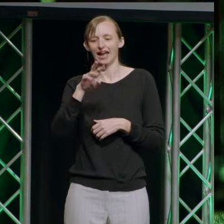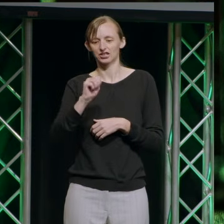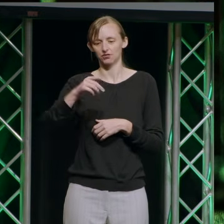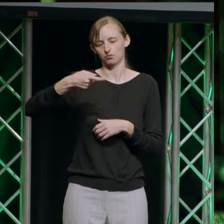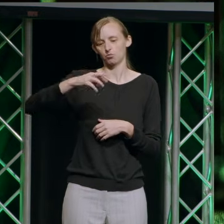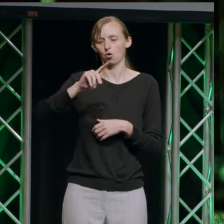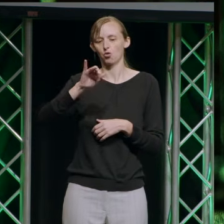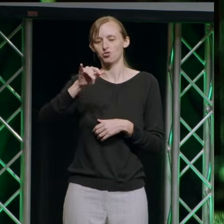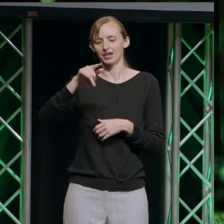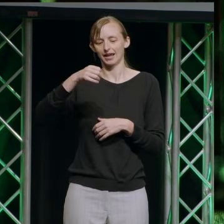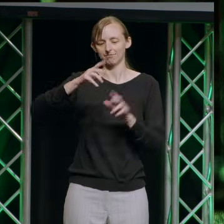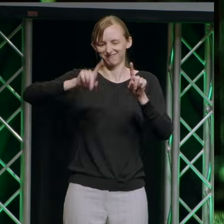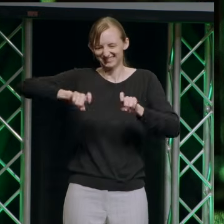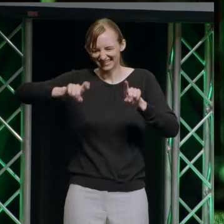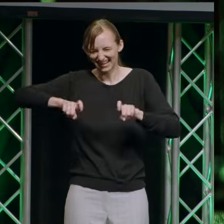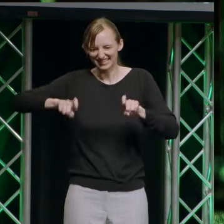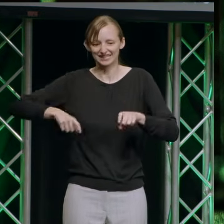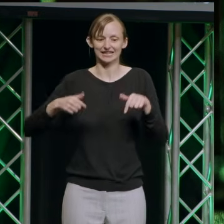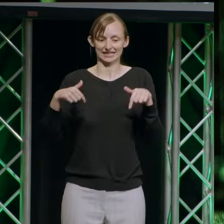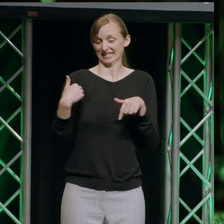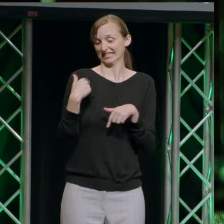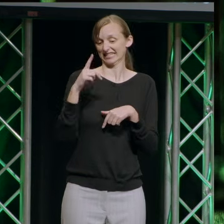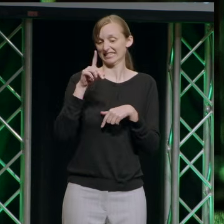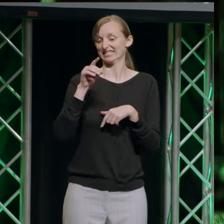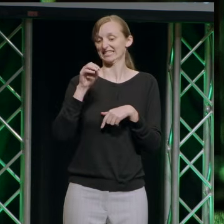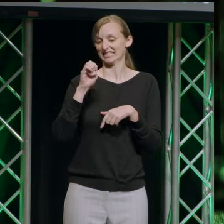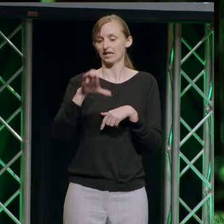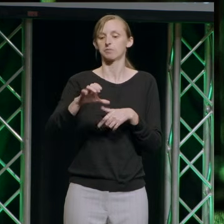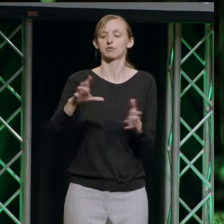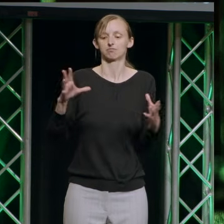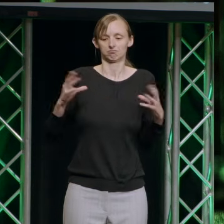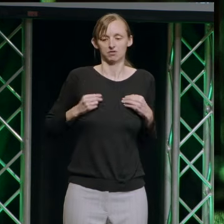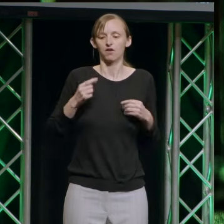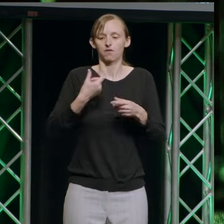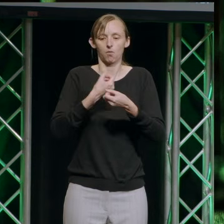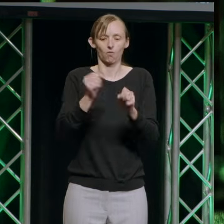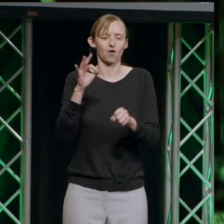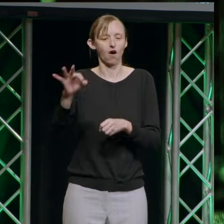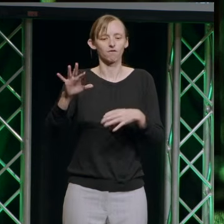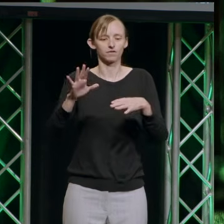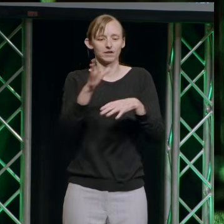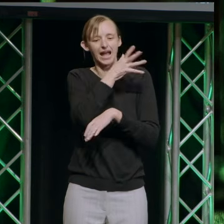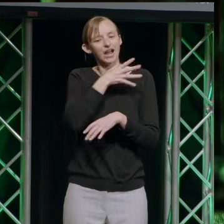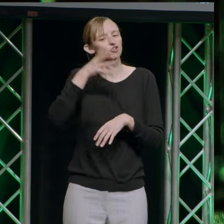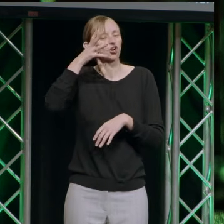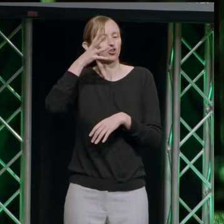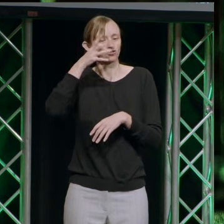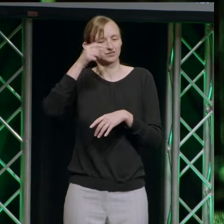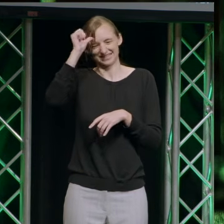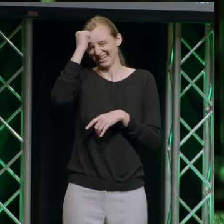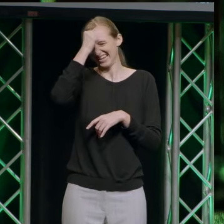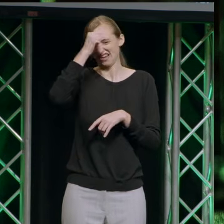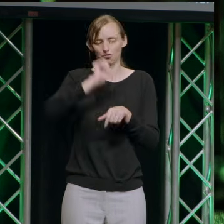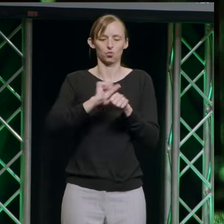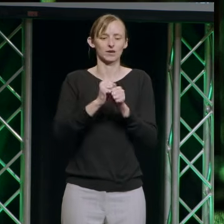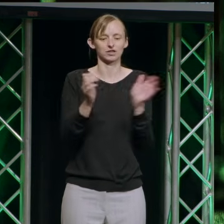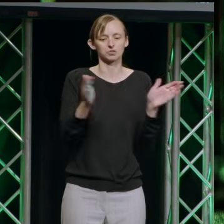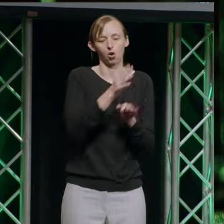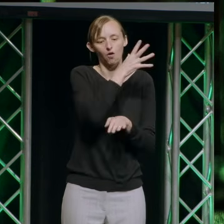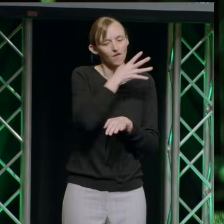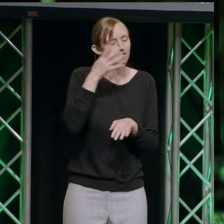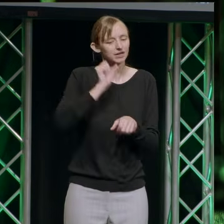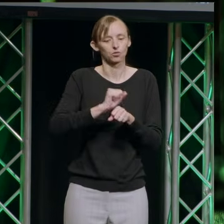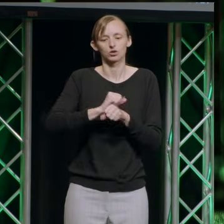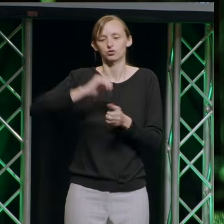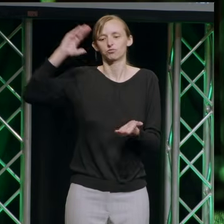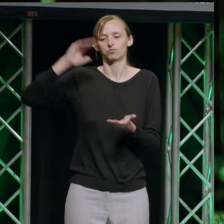say this December we got incubated by the Ministry of Agriculture in India for our work with smallholder farmers and our work to decrease air